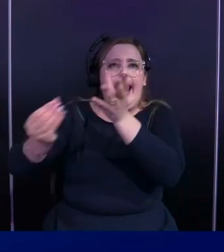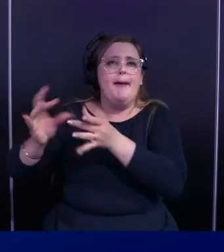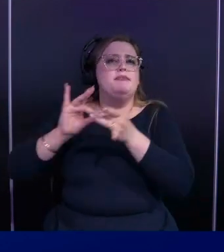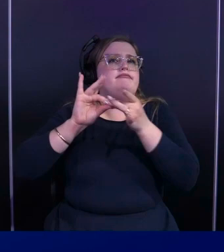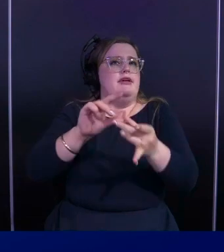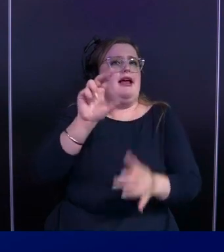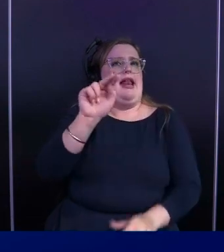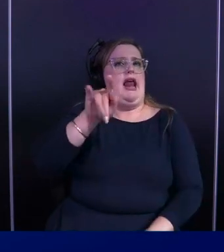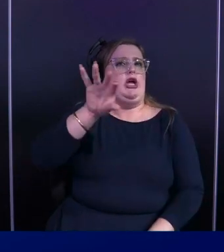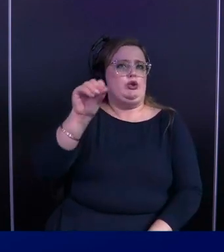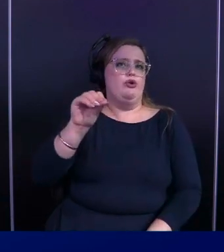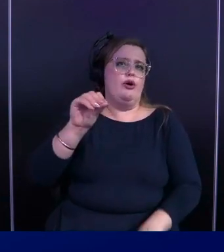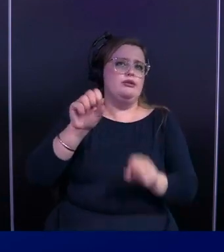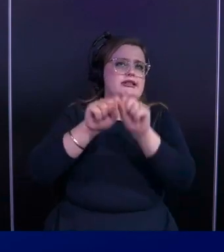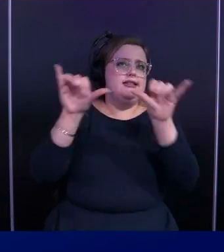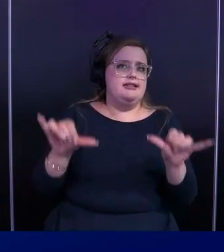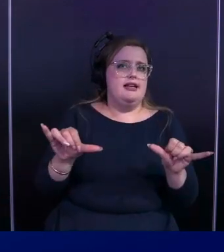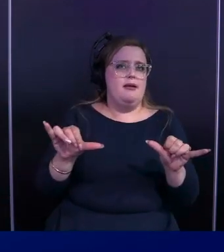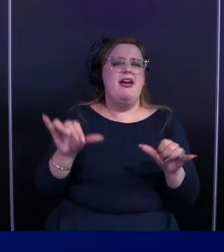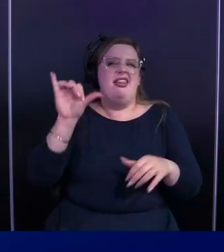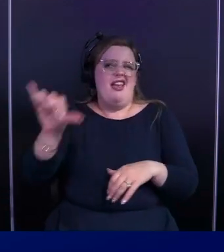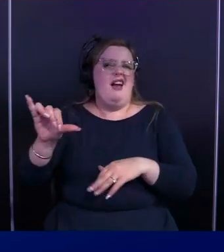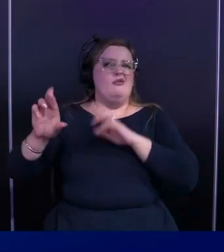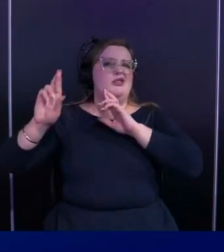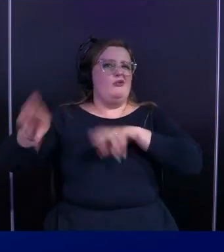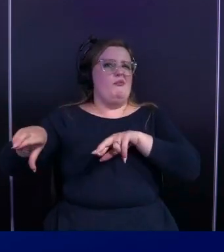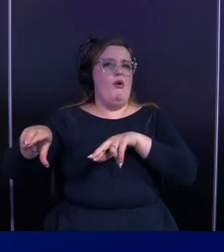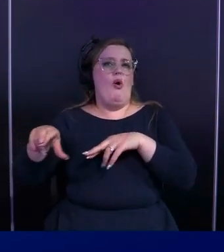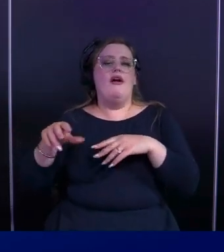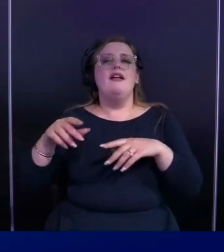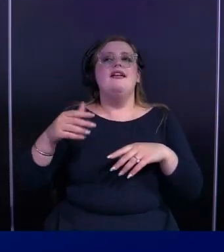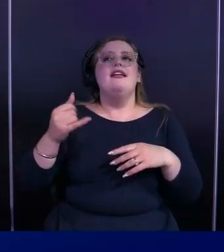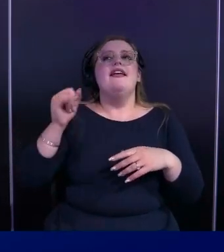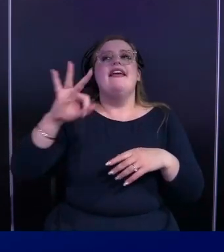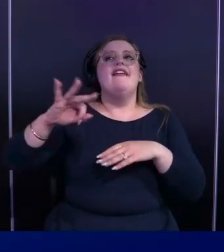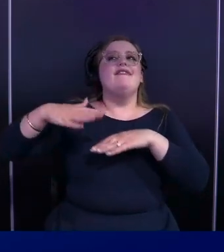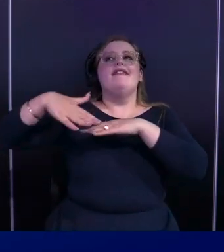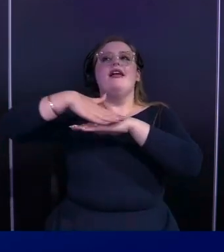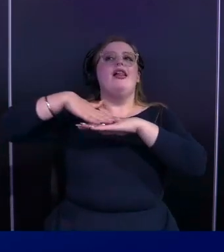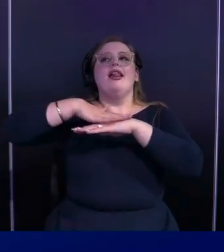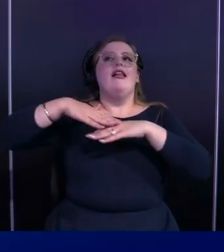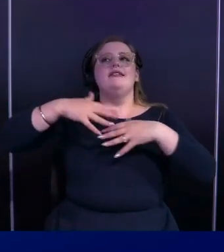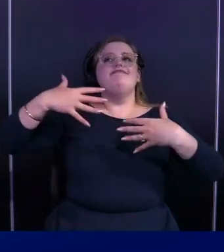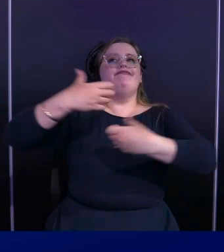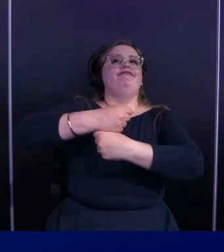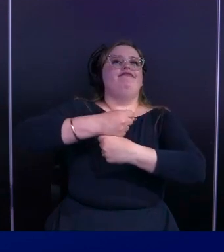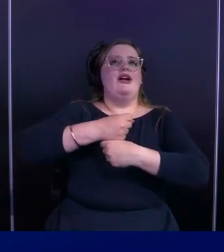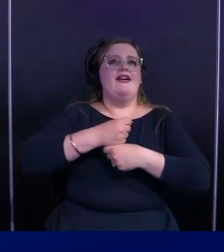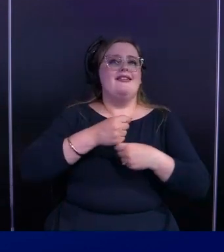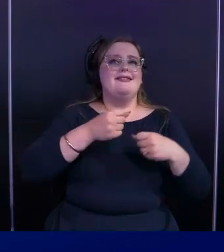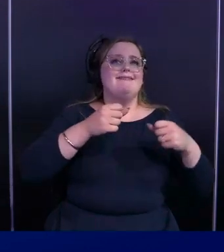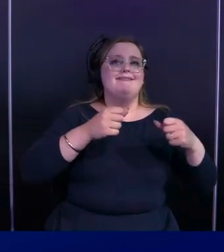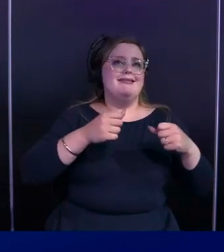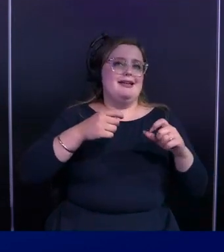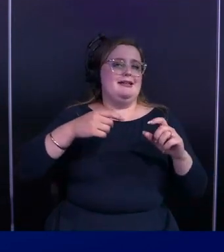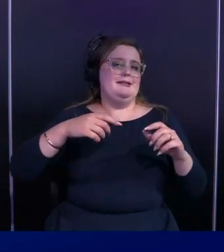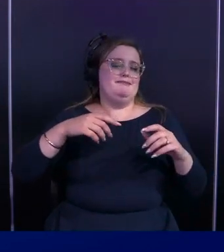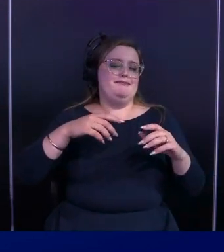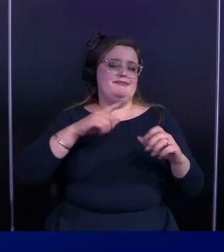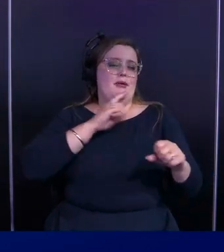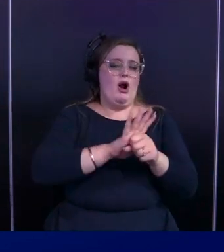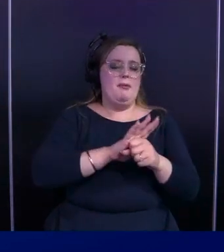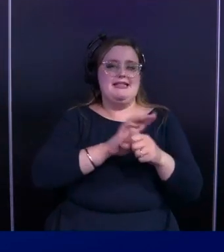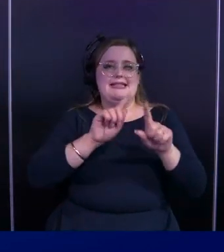this report talks about. At a very high level, if I have to, put the different claims in different buckets, number one, this